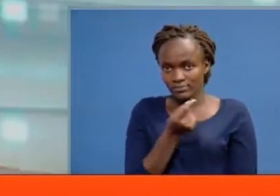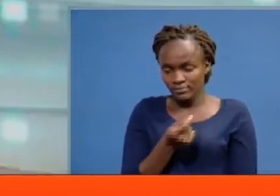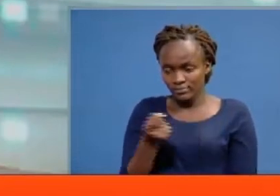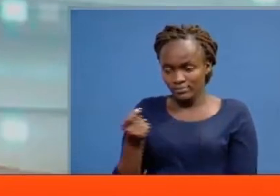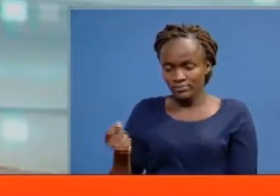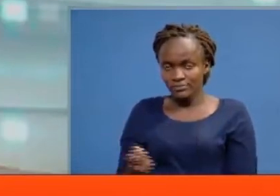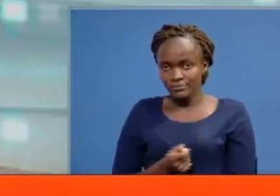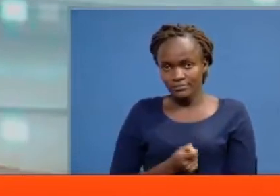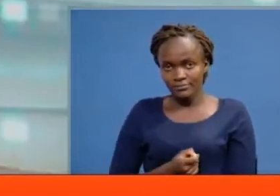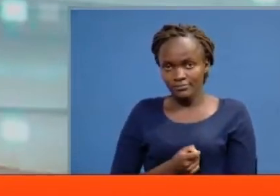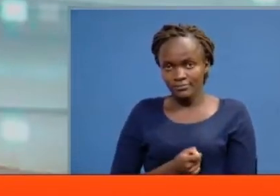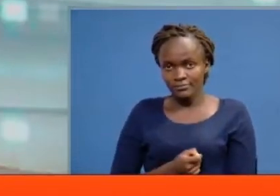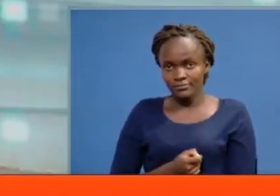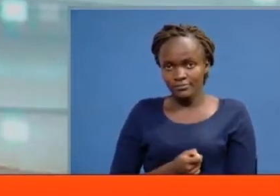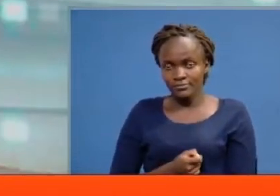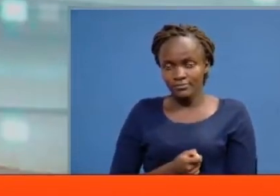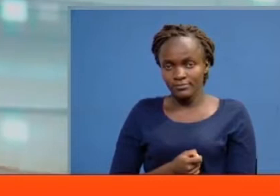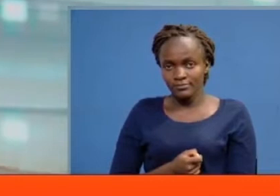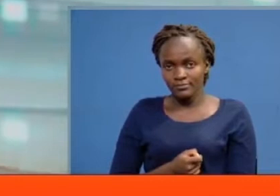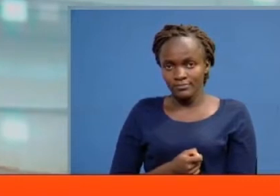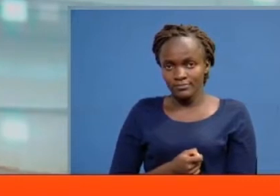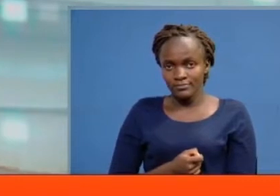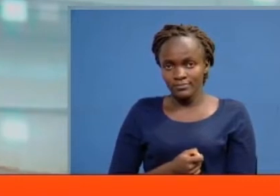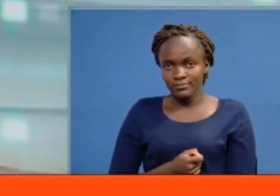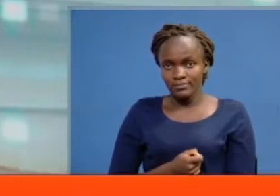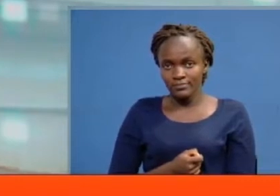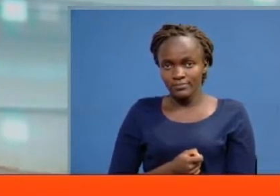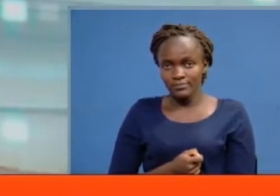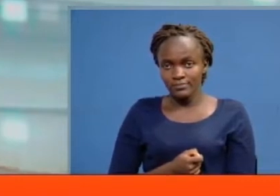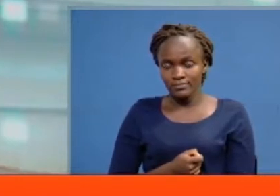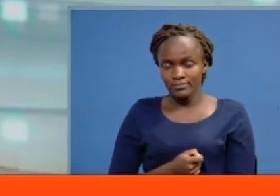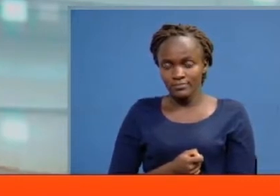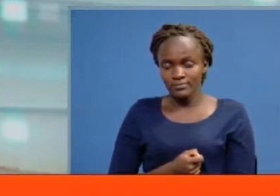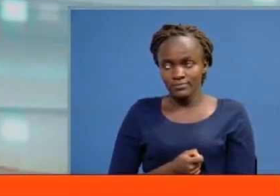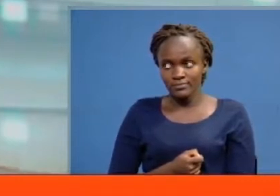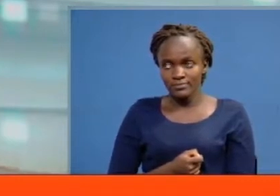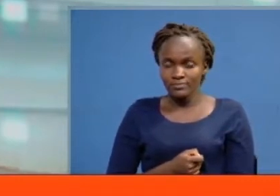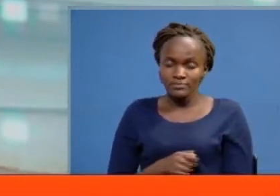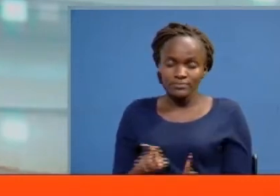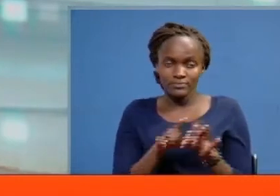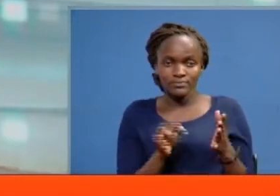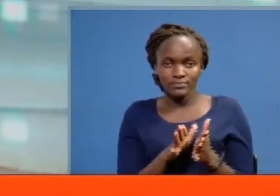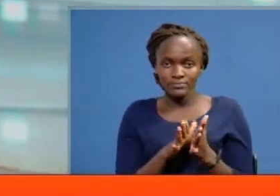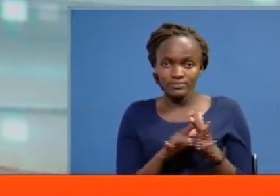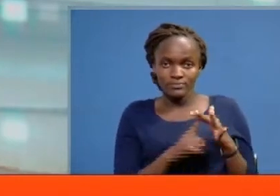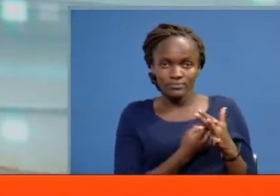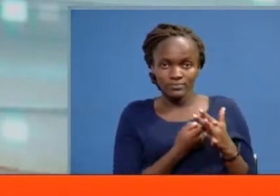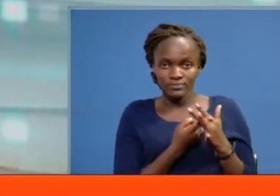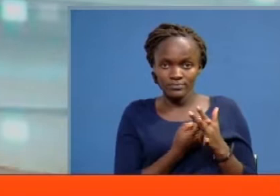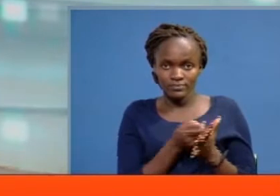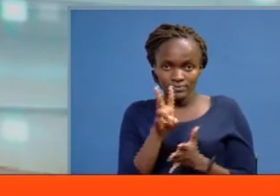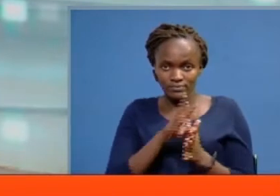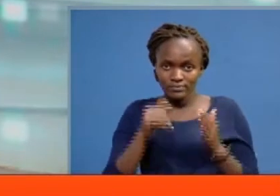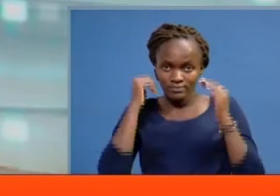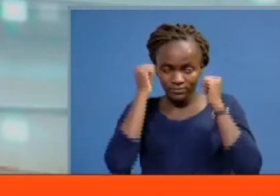that journey of 1,000 miles. And as we watch students and maybe other young people who are looking